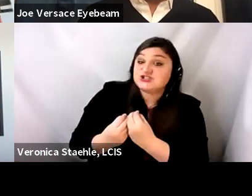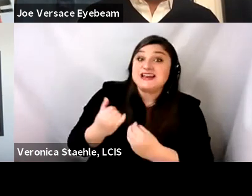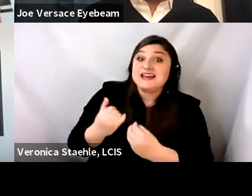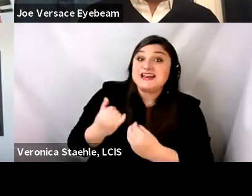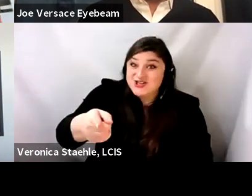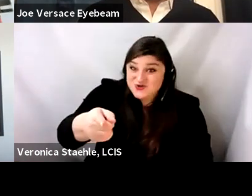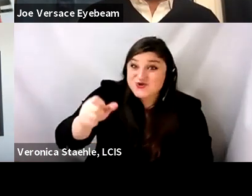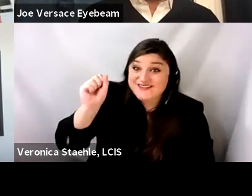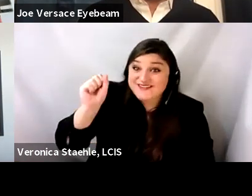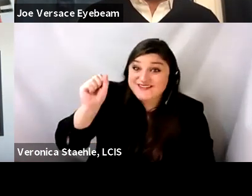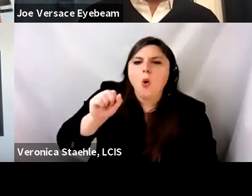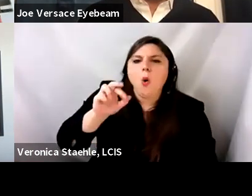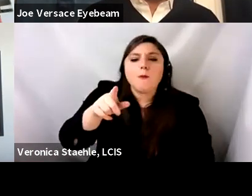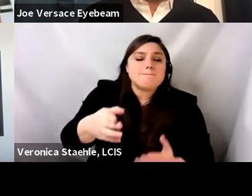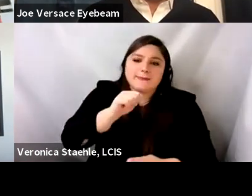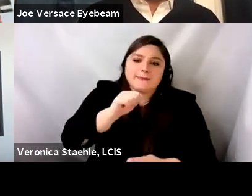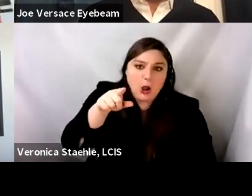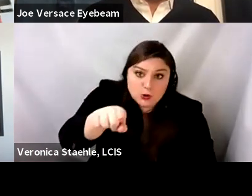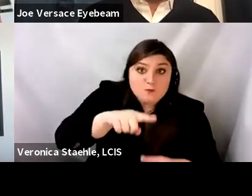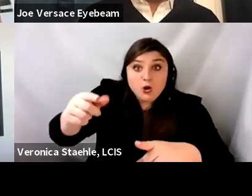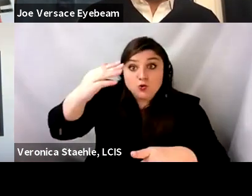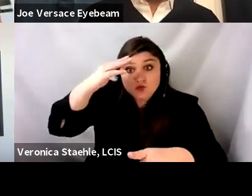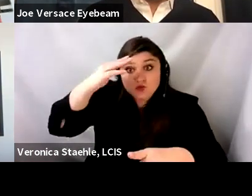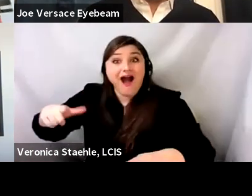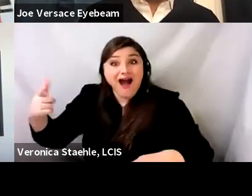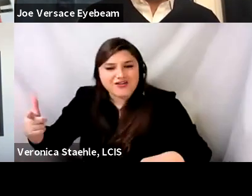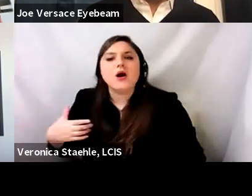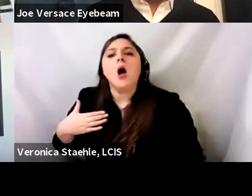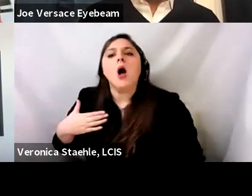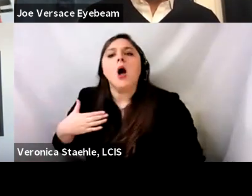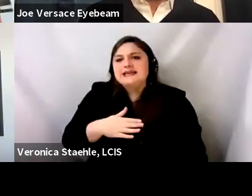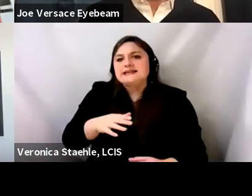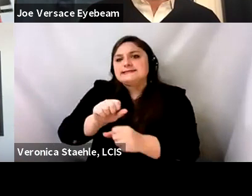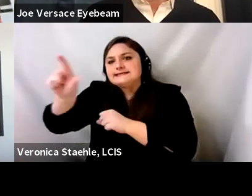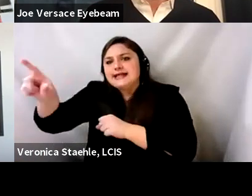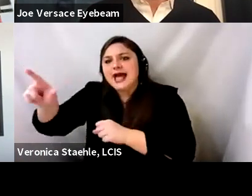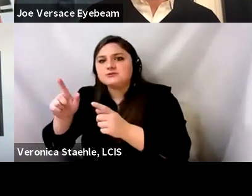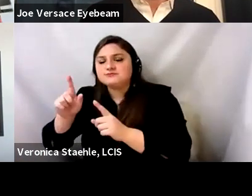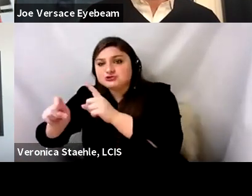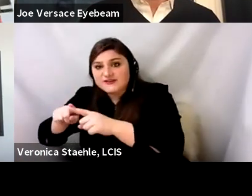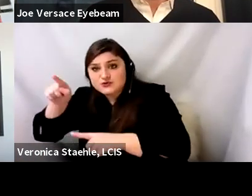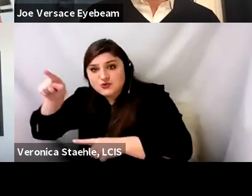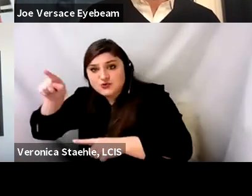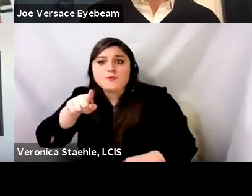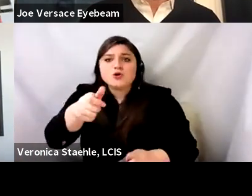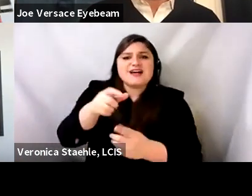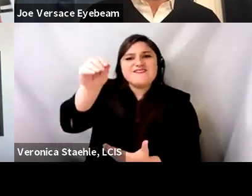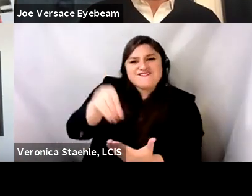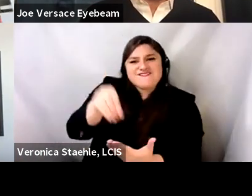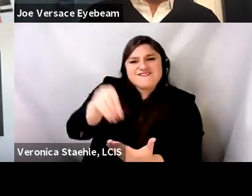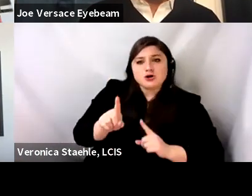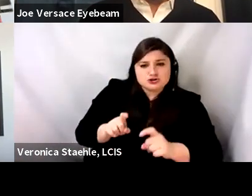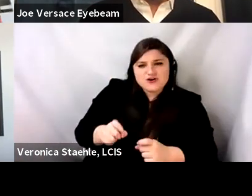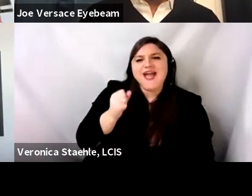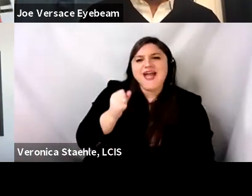chance you might be interested in these sessions, please fill out the survey. I'm going to turn it back on to over to Perry Ann, but I want to